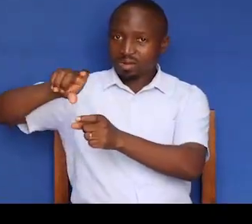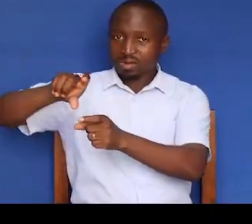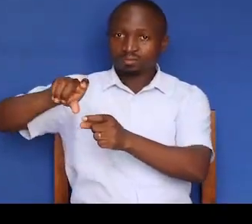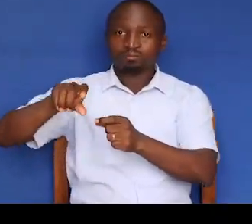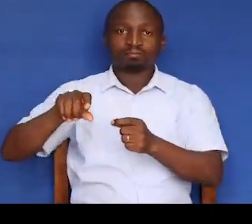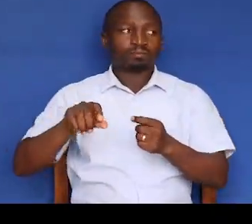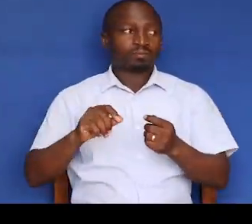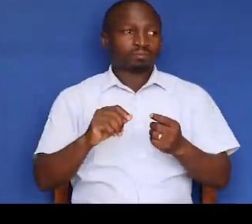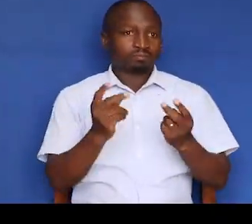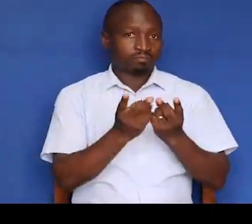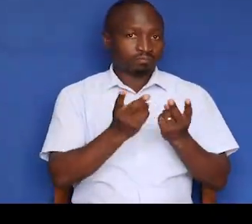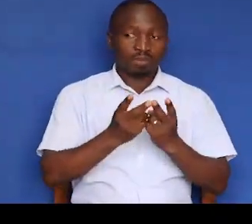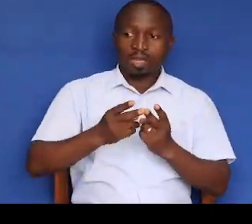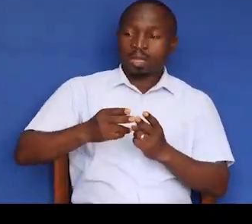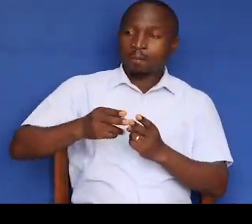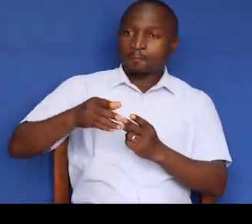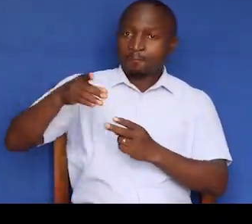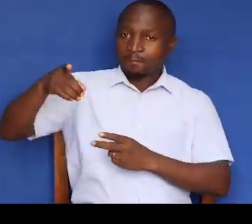not equal to marginal revenue,